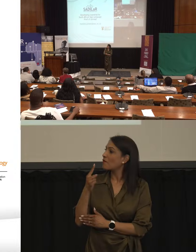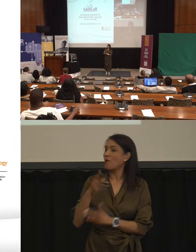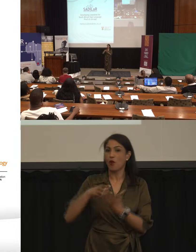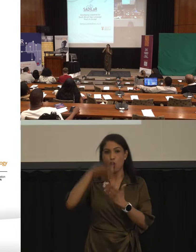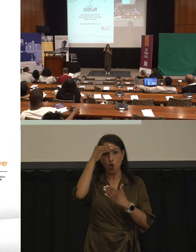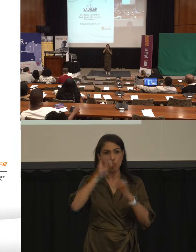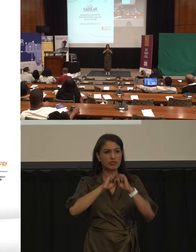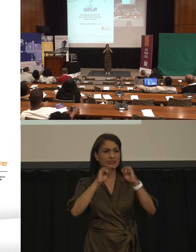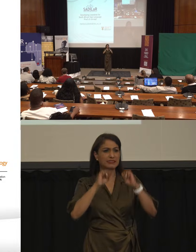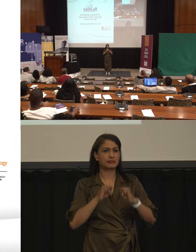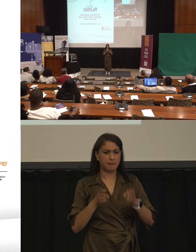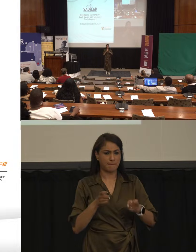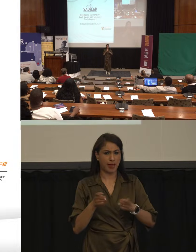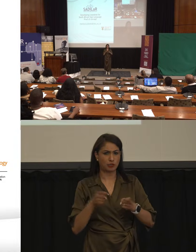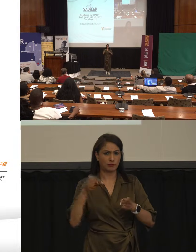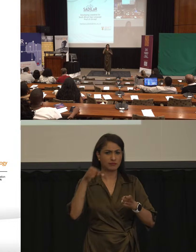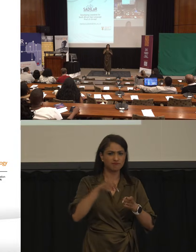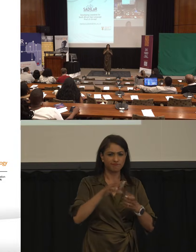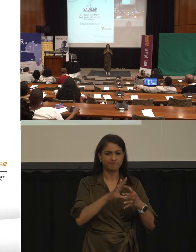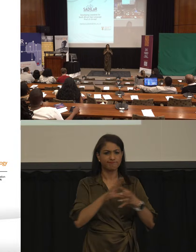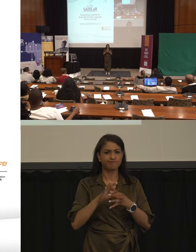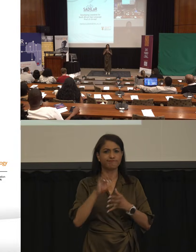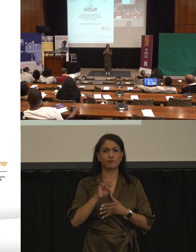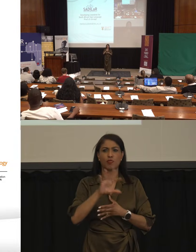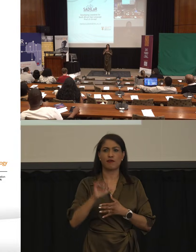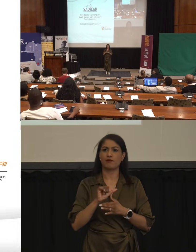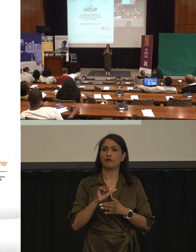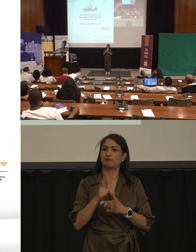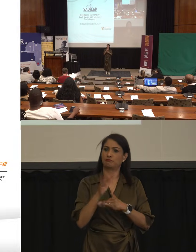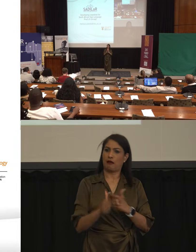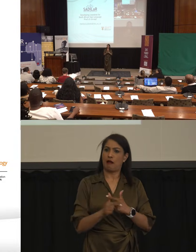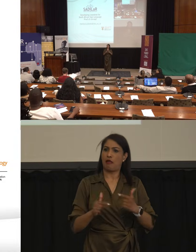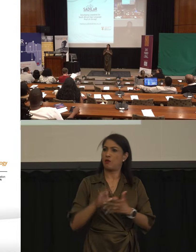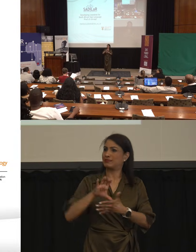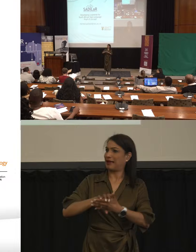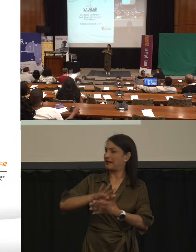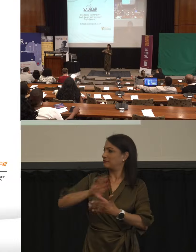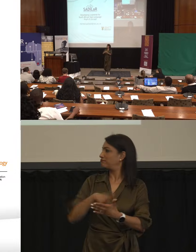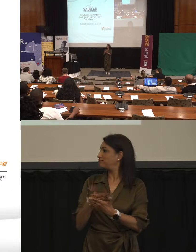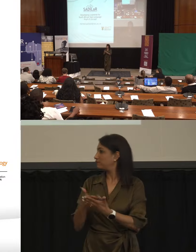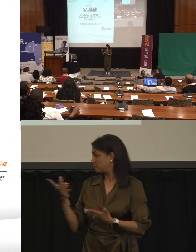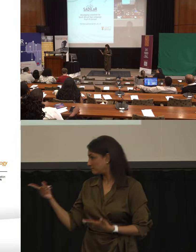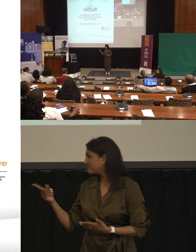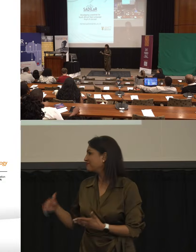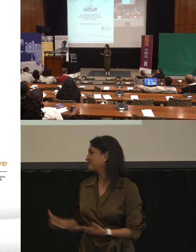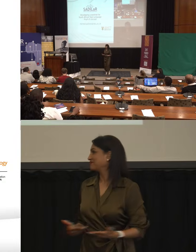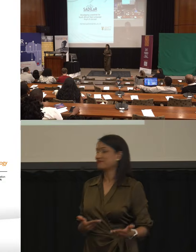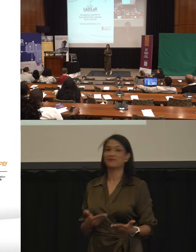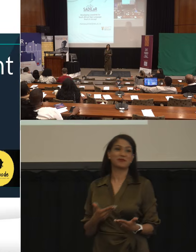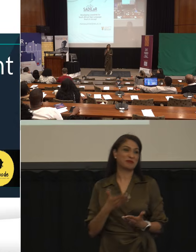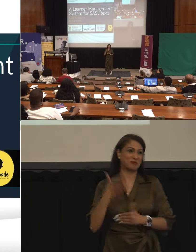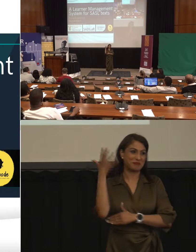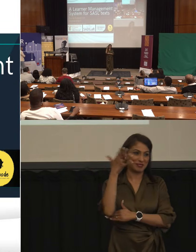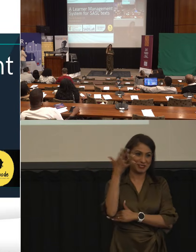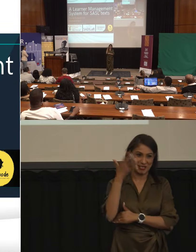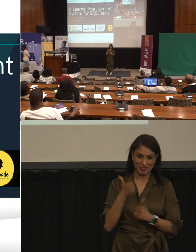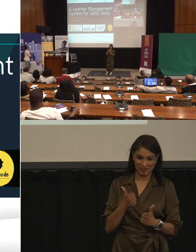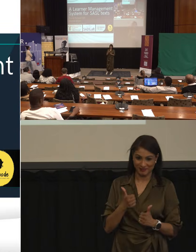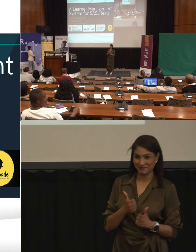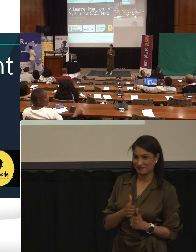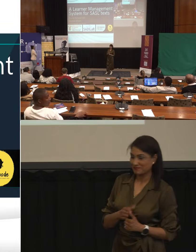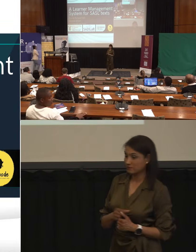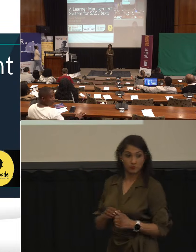going to be Aisha. She will be talking about the learner management system that has been created